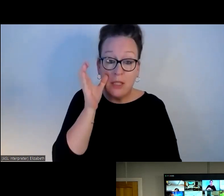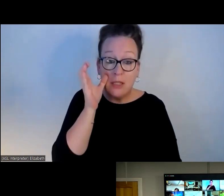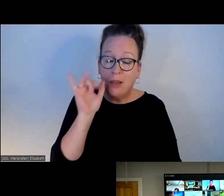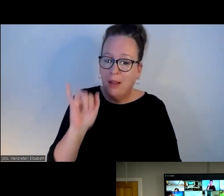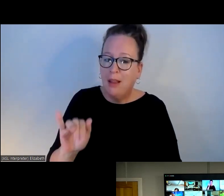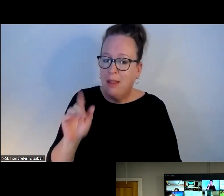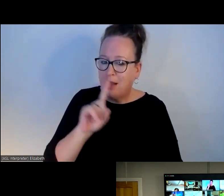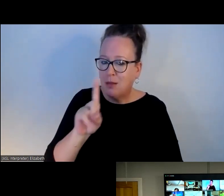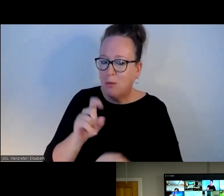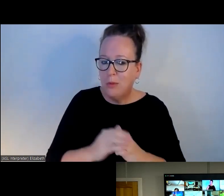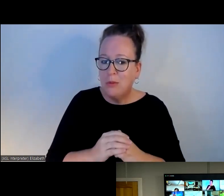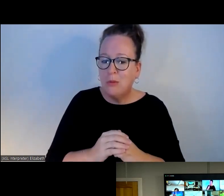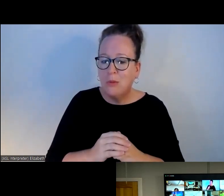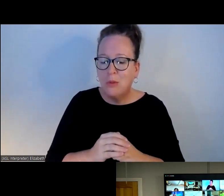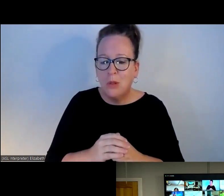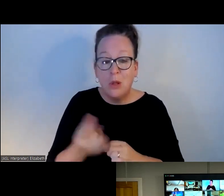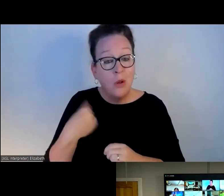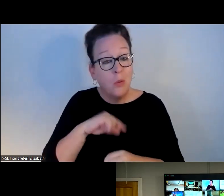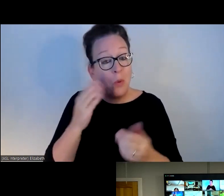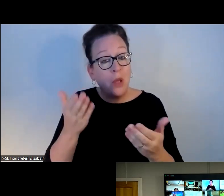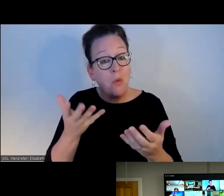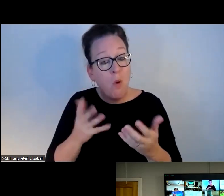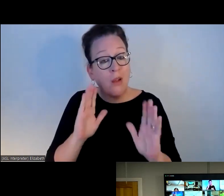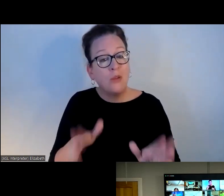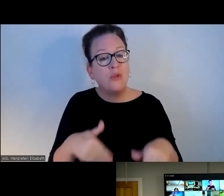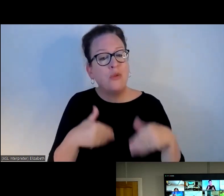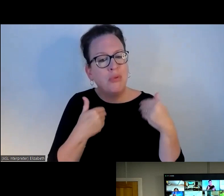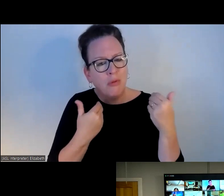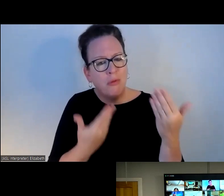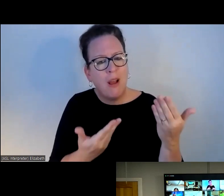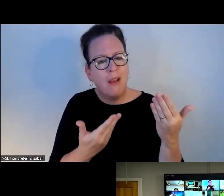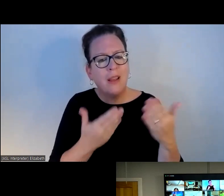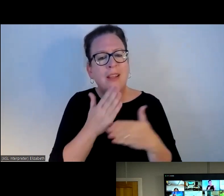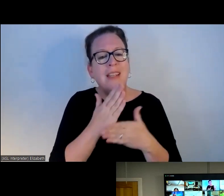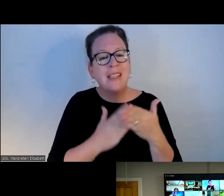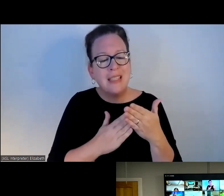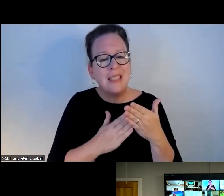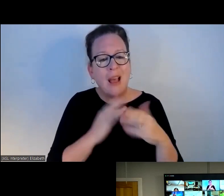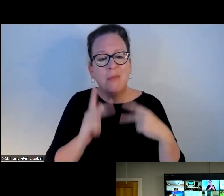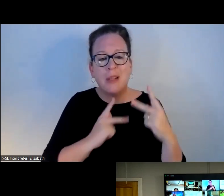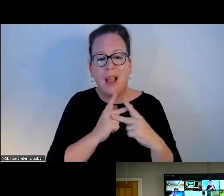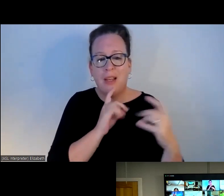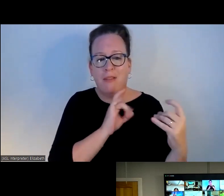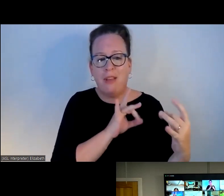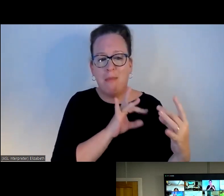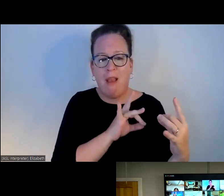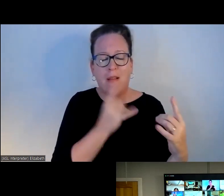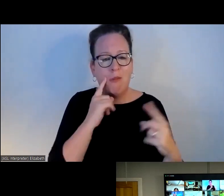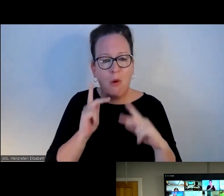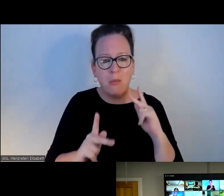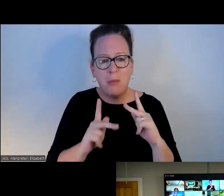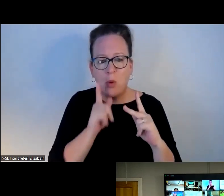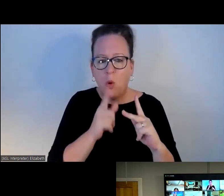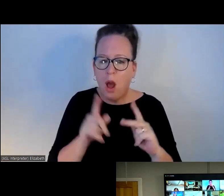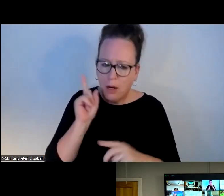Because we would want to provide some kind of circular feedback in the sense of, for those who are stating what